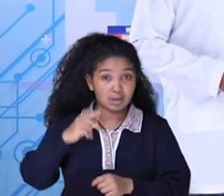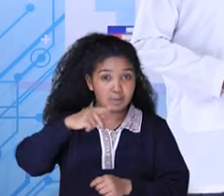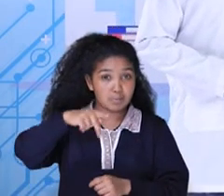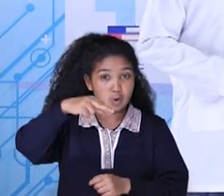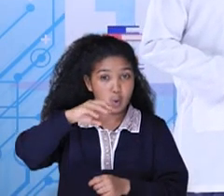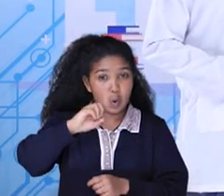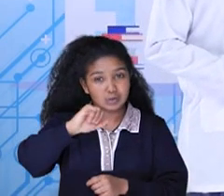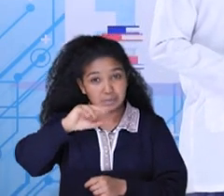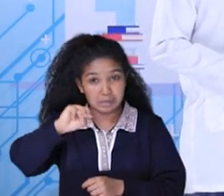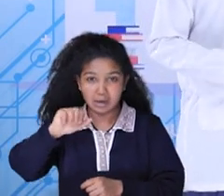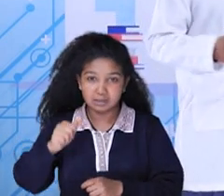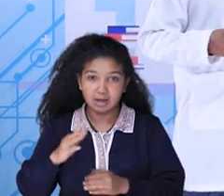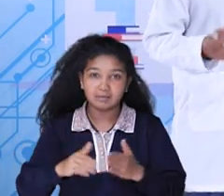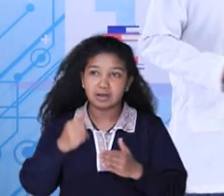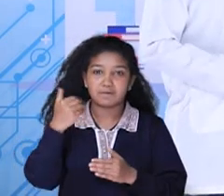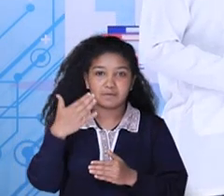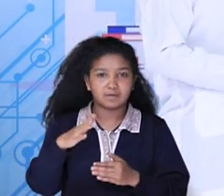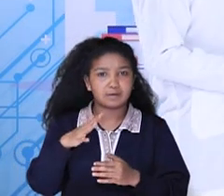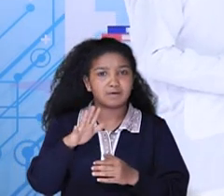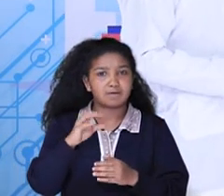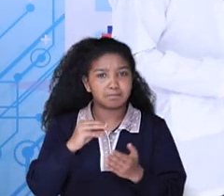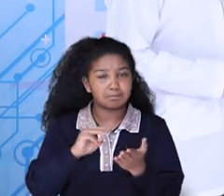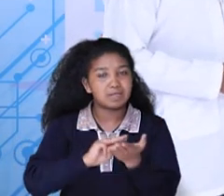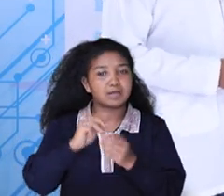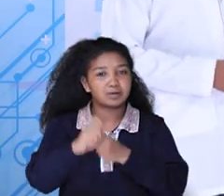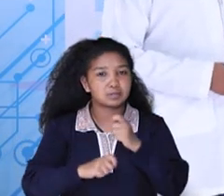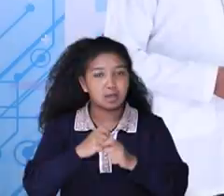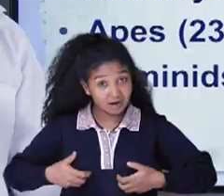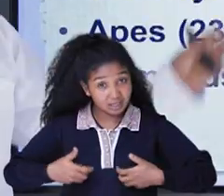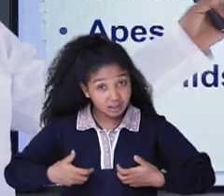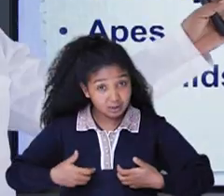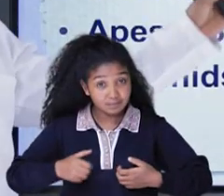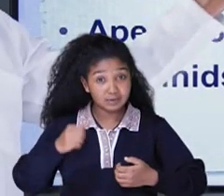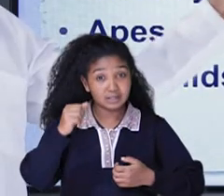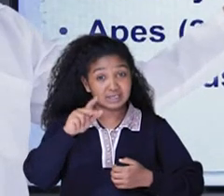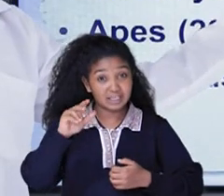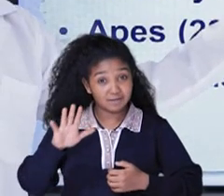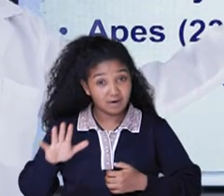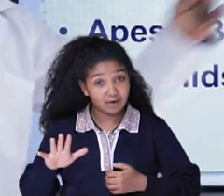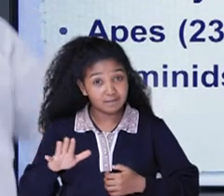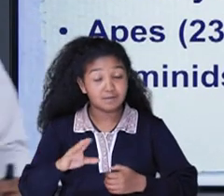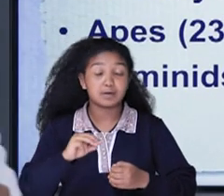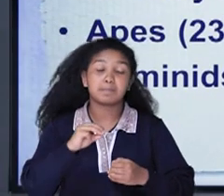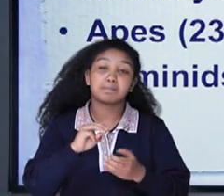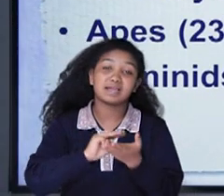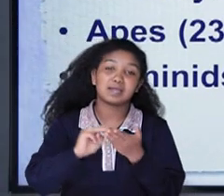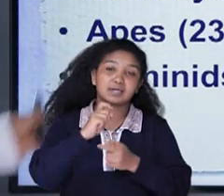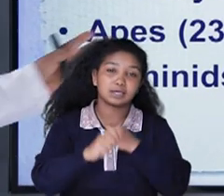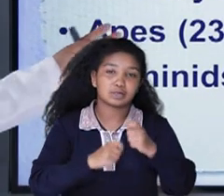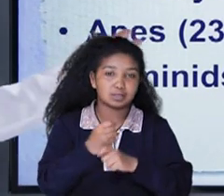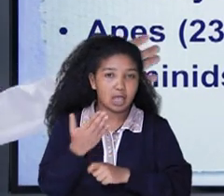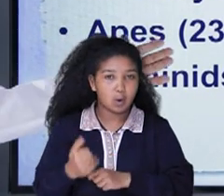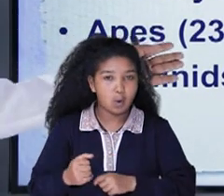prosimians around 58 million years ago. Monkeys 35 million years